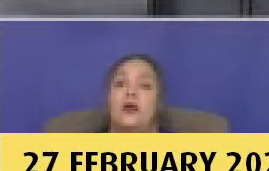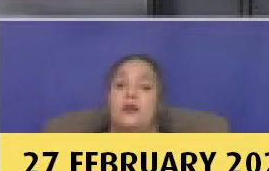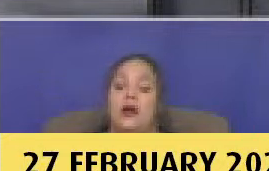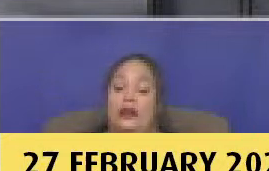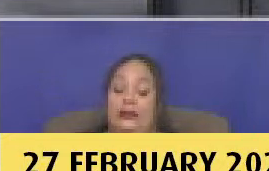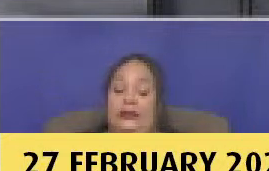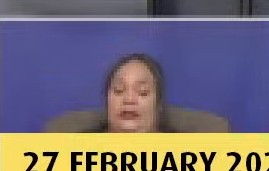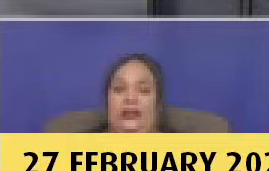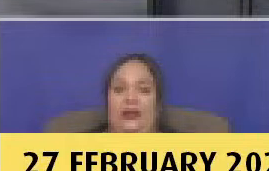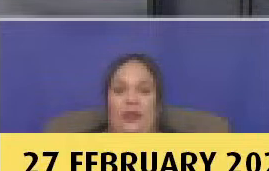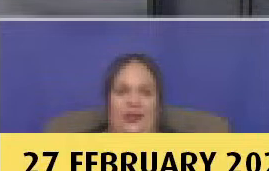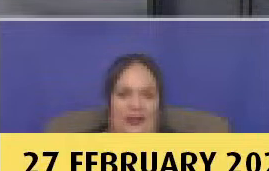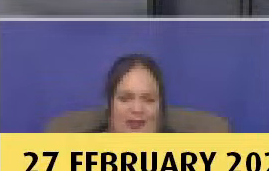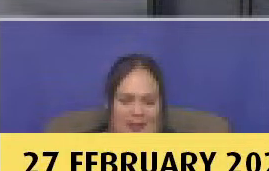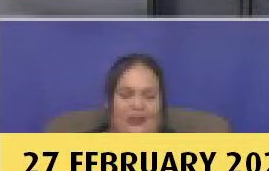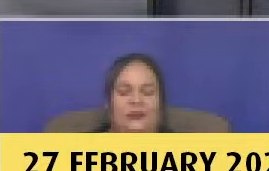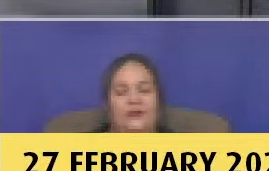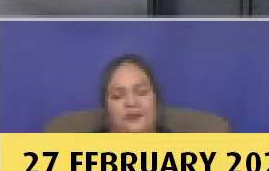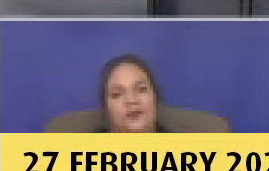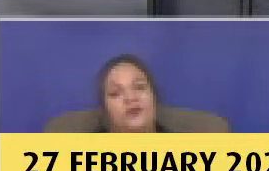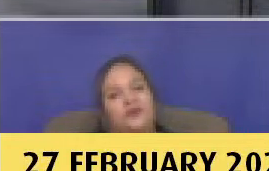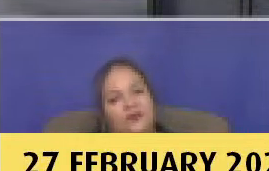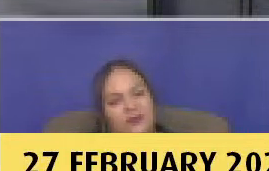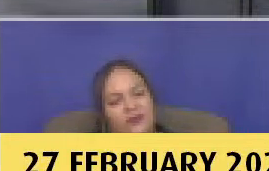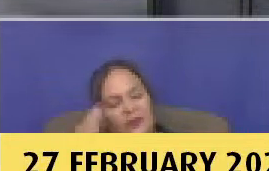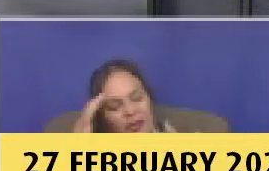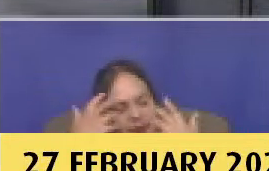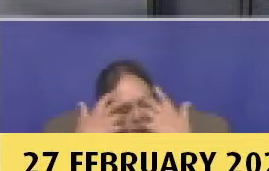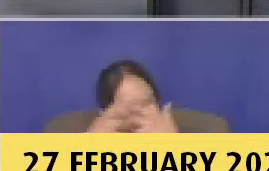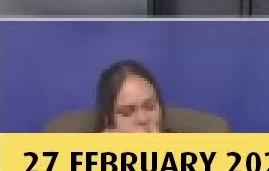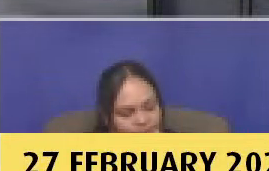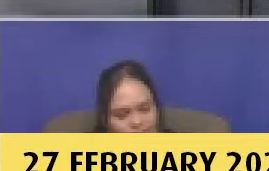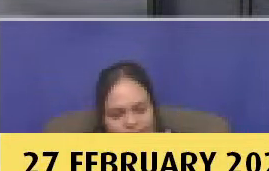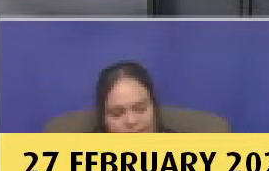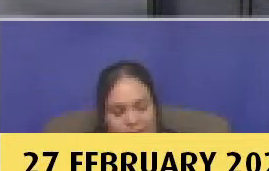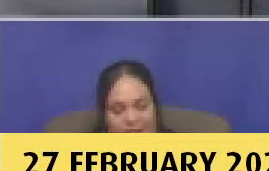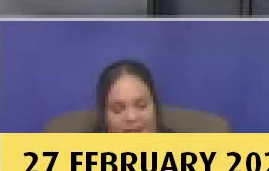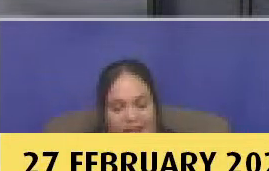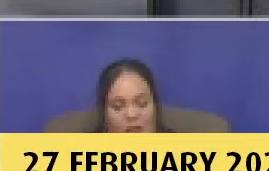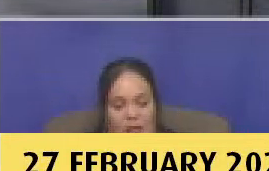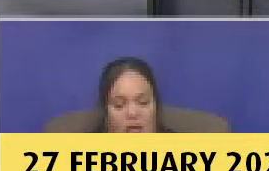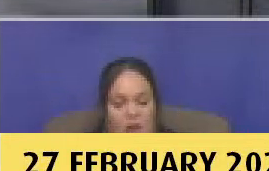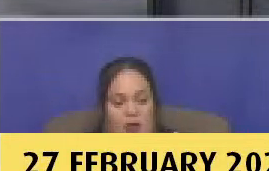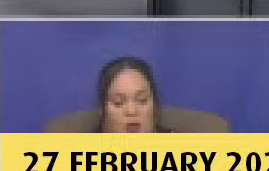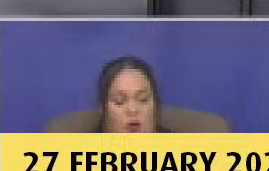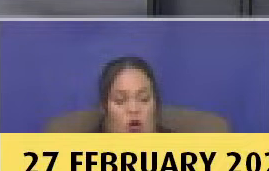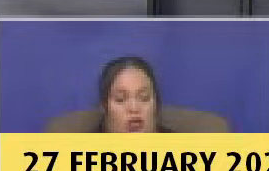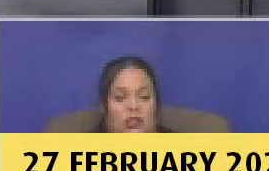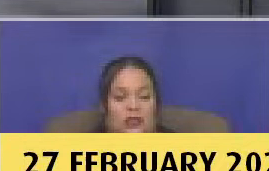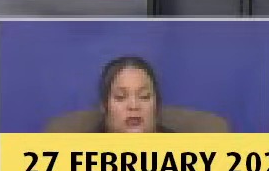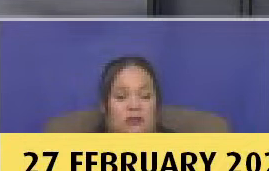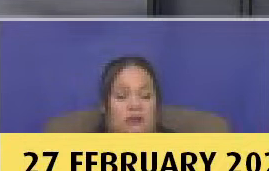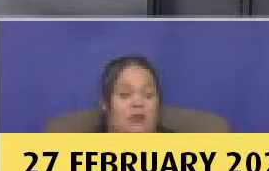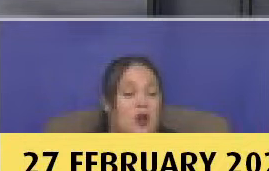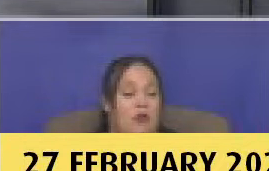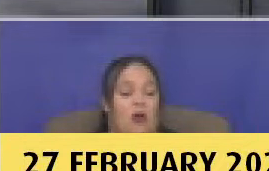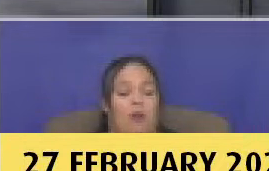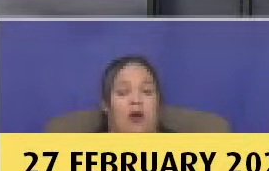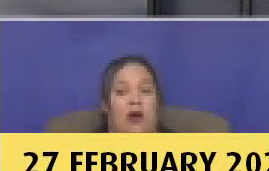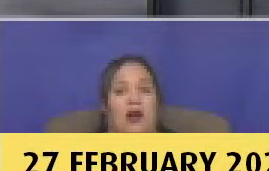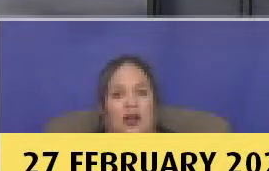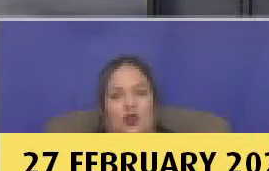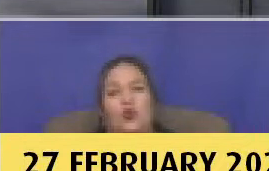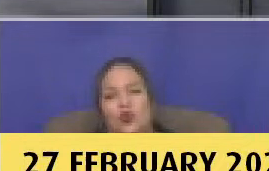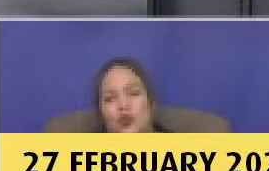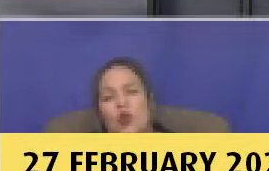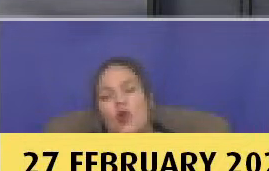this committee. Now, considering the current labor market situation in the country, what